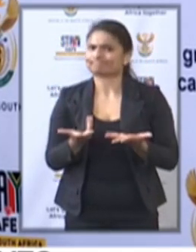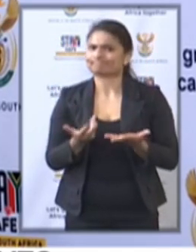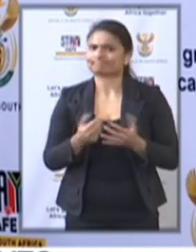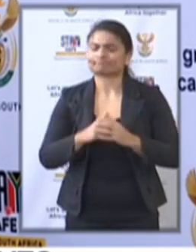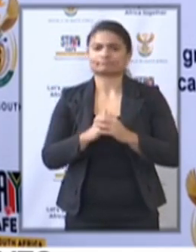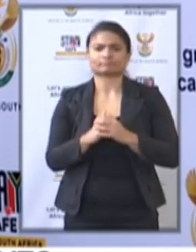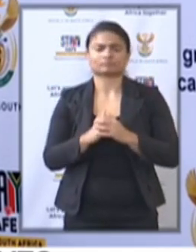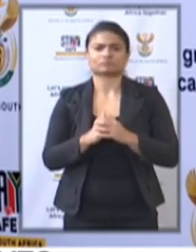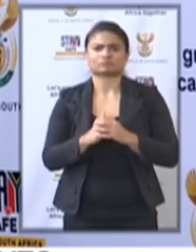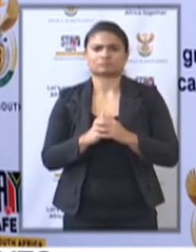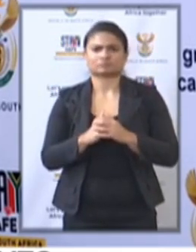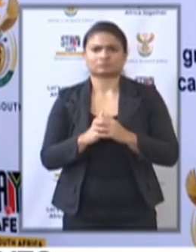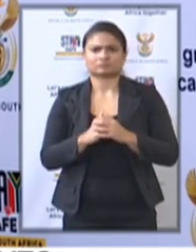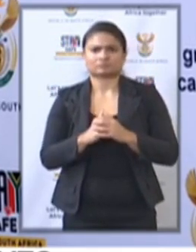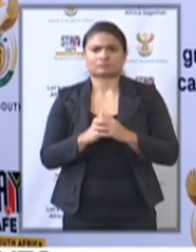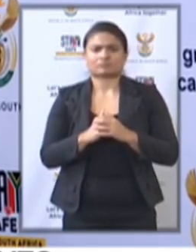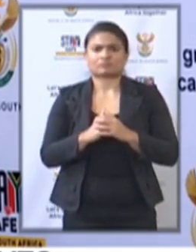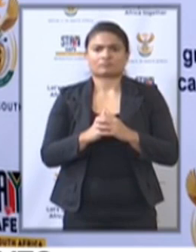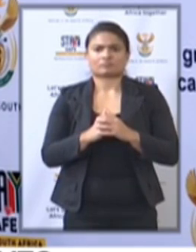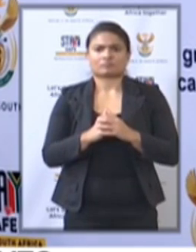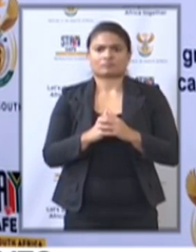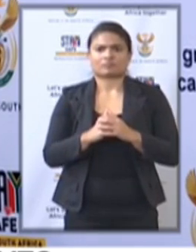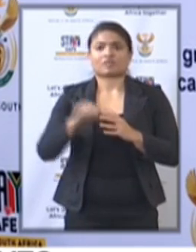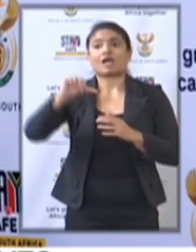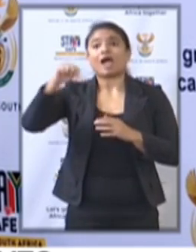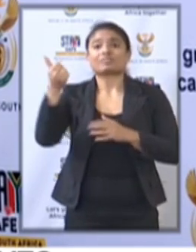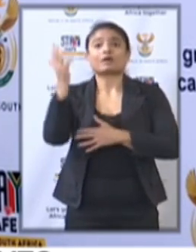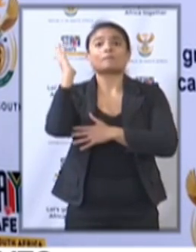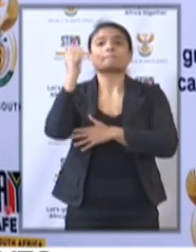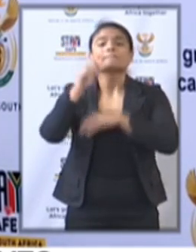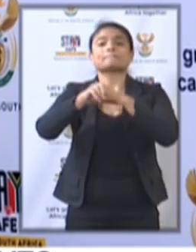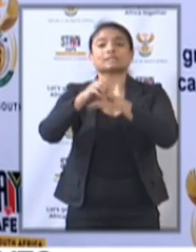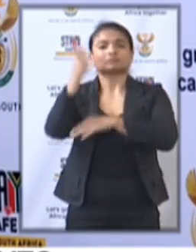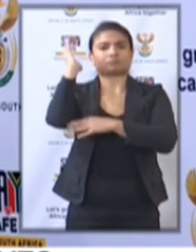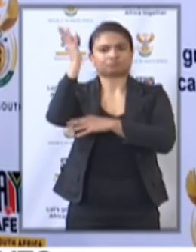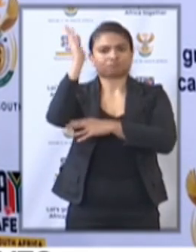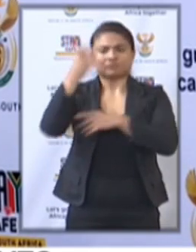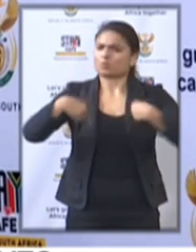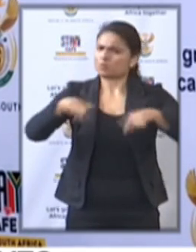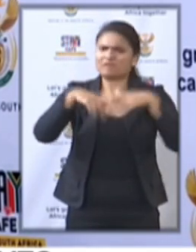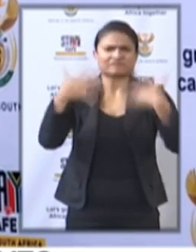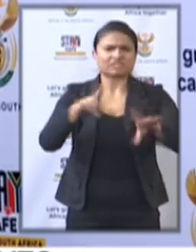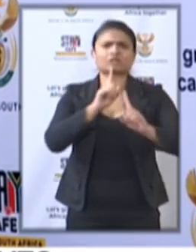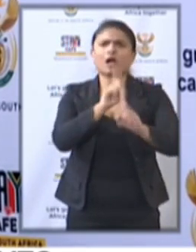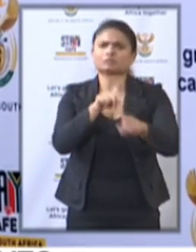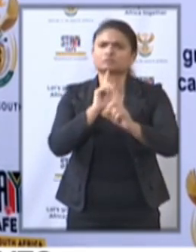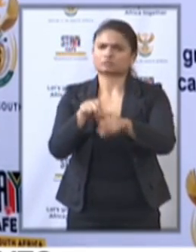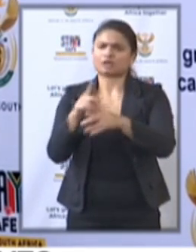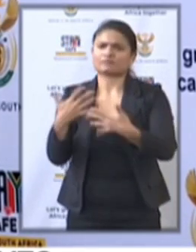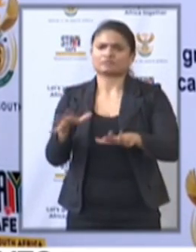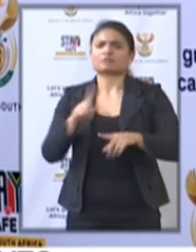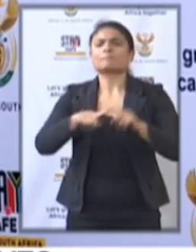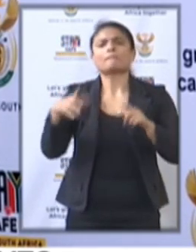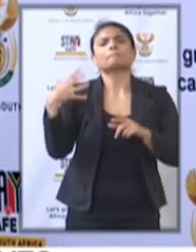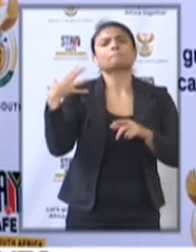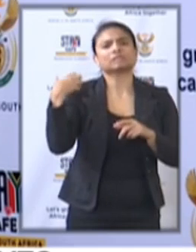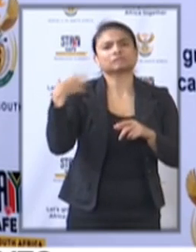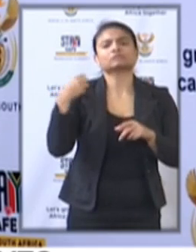media briefings that we've been having. Would like to get more on it, but I think I'll also give the minister an opportunity to